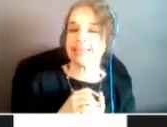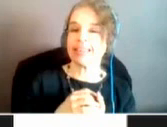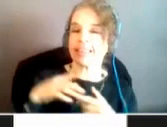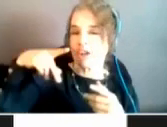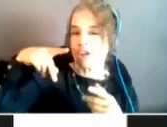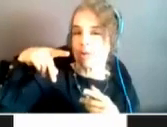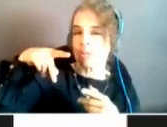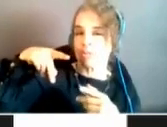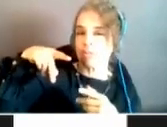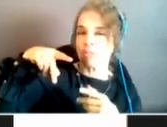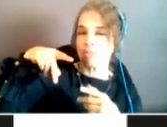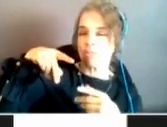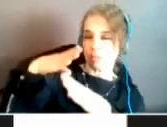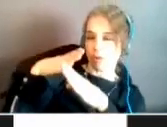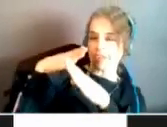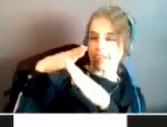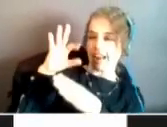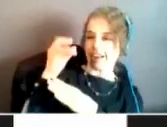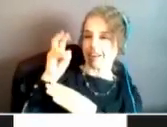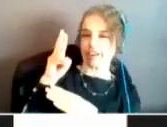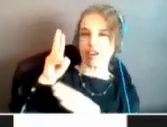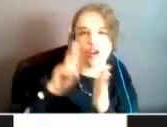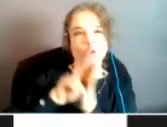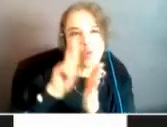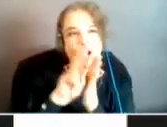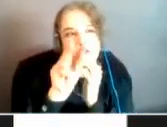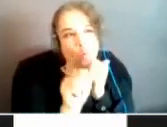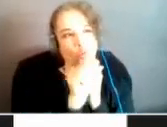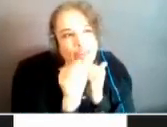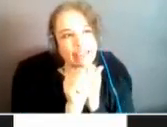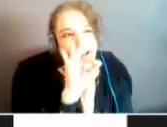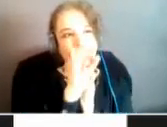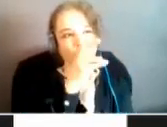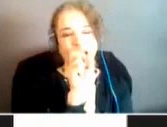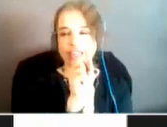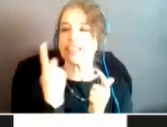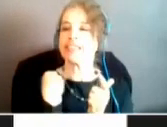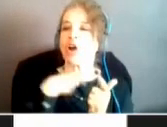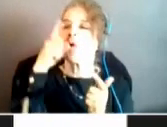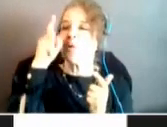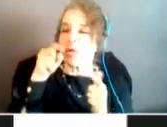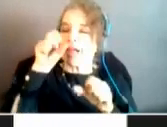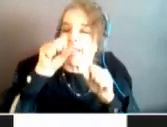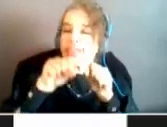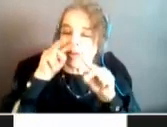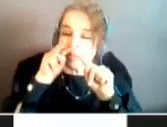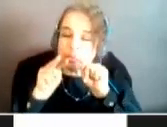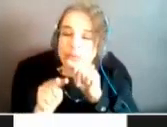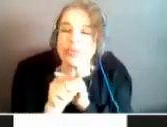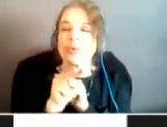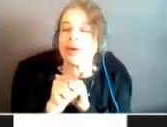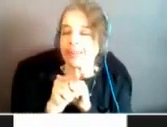protective factors. You know, we spend a lot of time on risk factors, but we really need to also look at